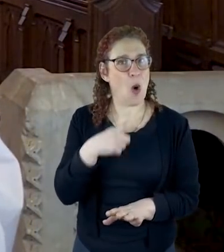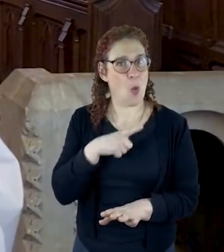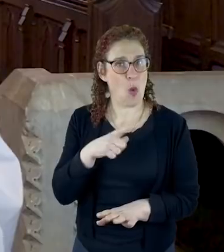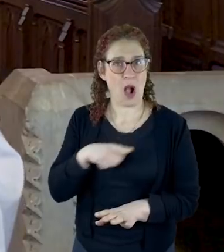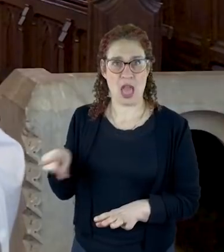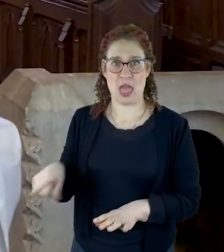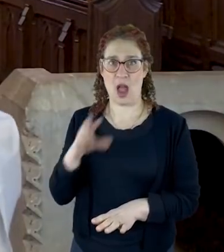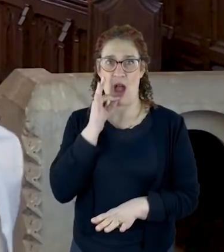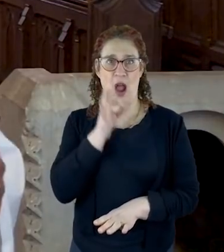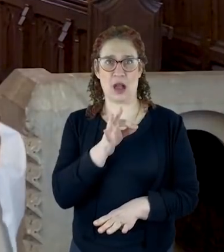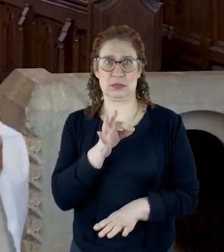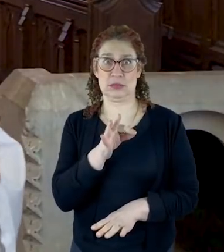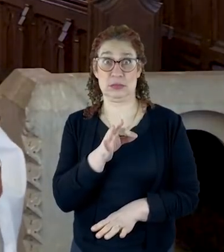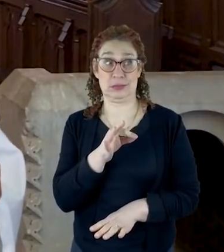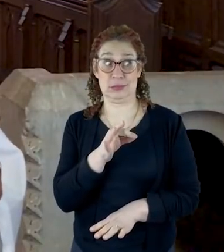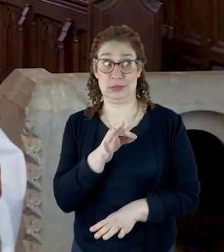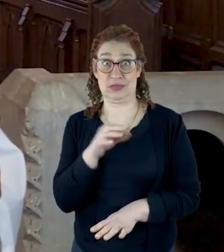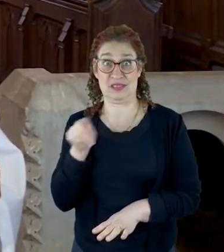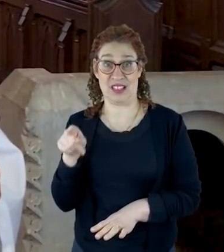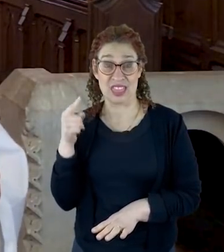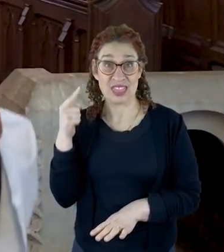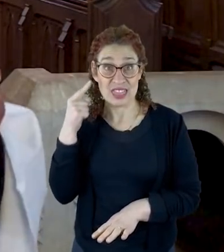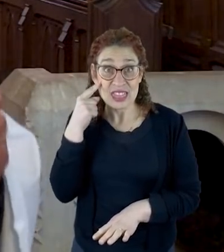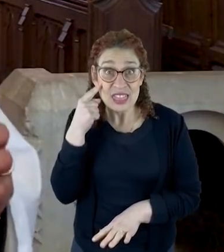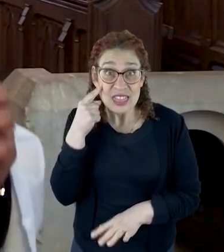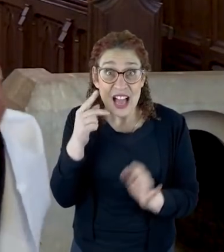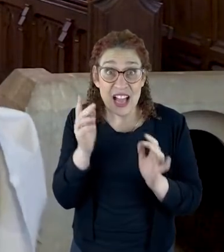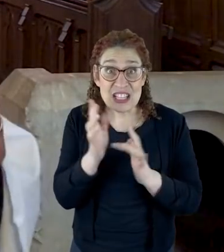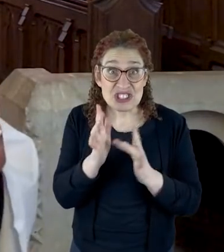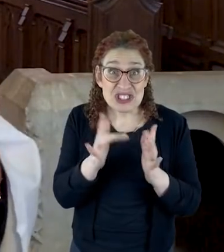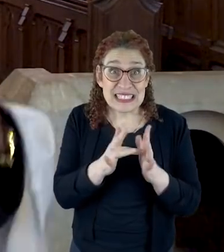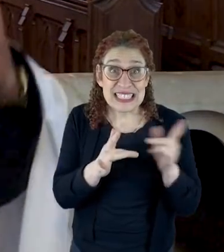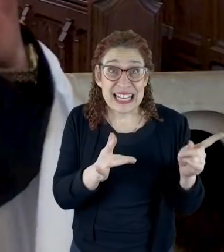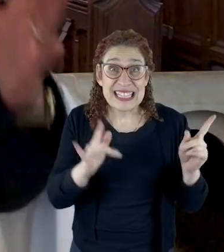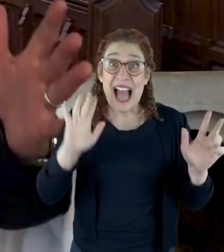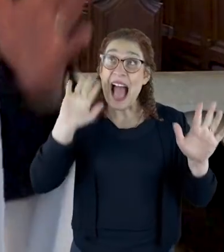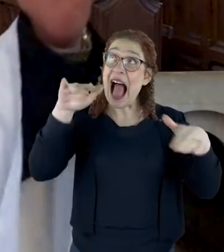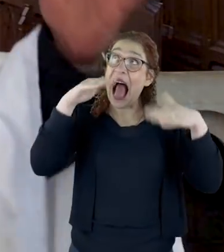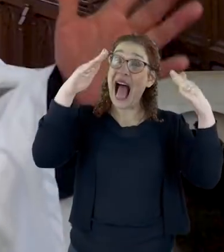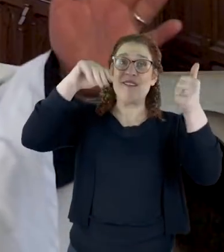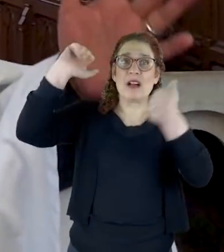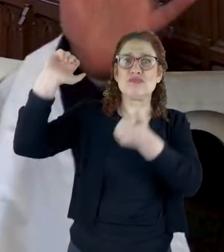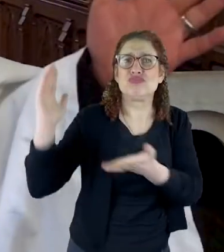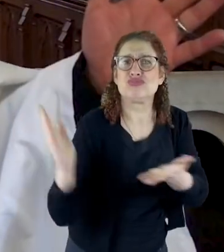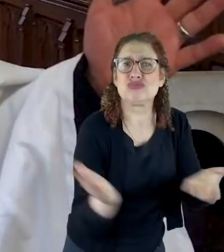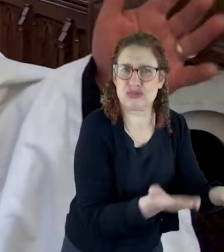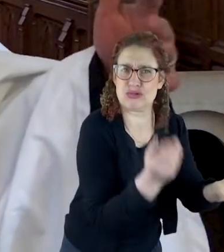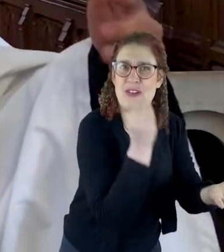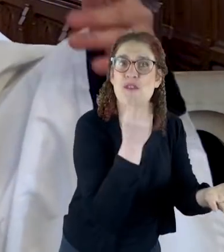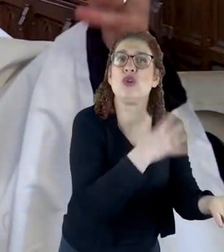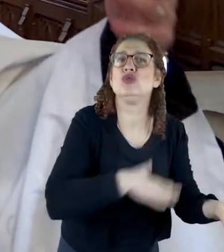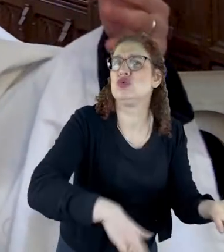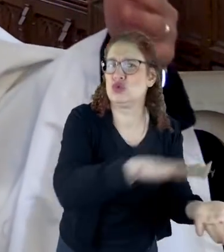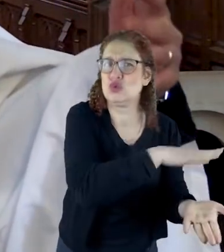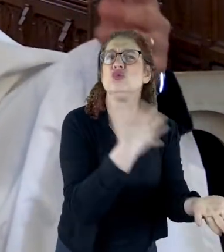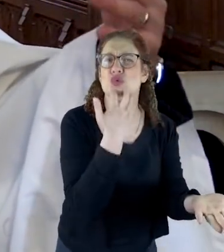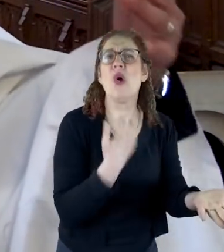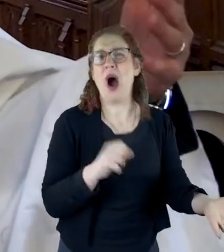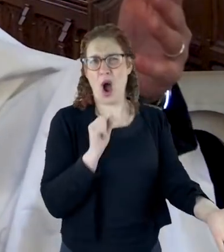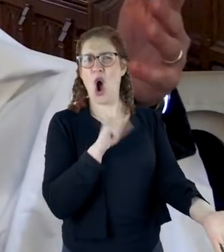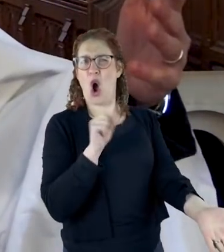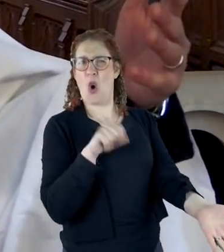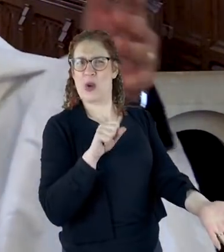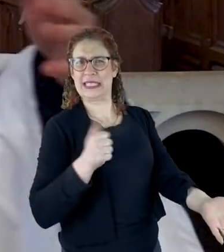question because they cannot imagine. They cannot imagine that the heavenly banqueting table, which represents